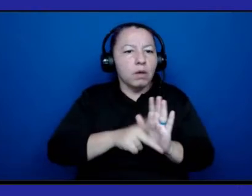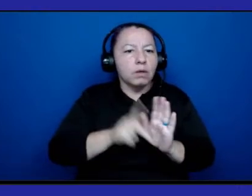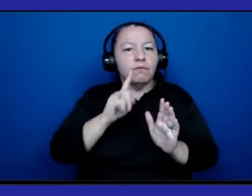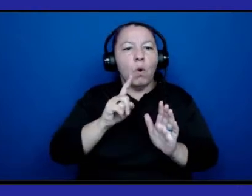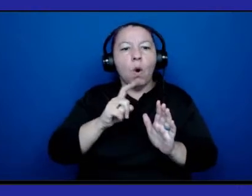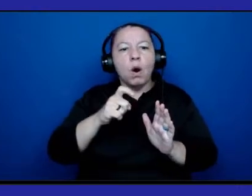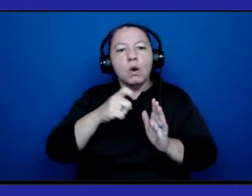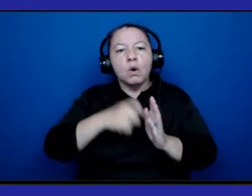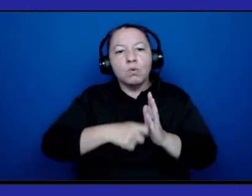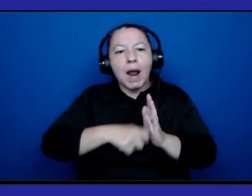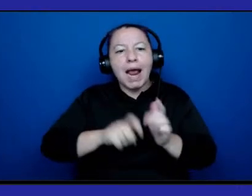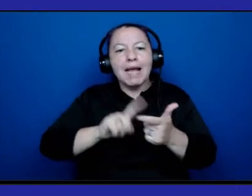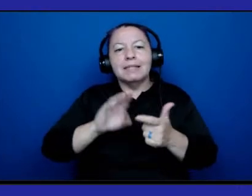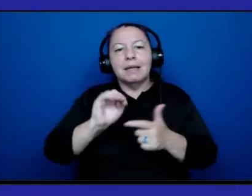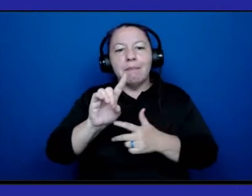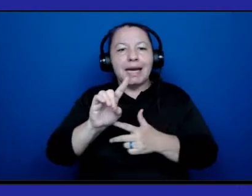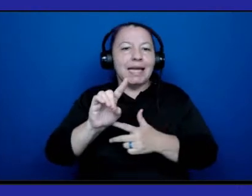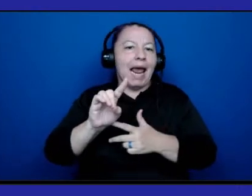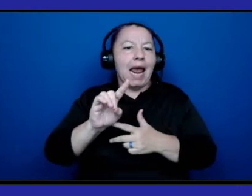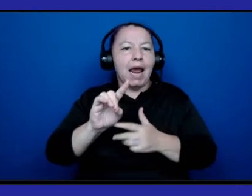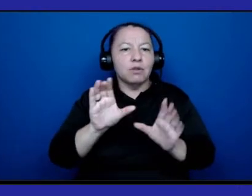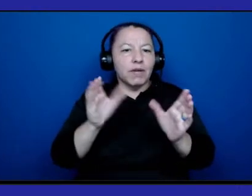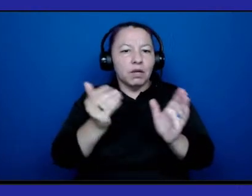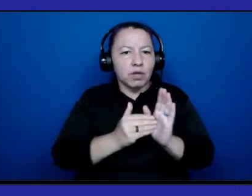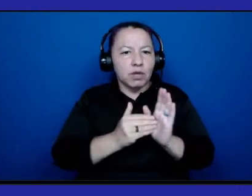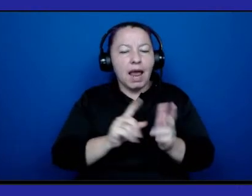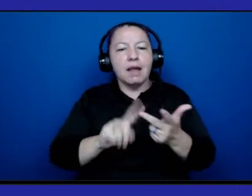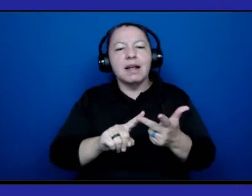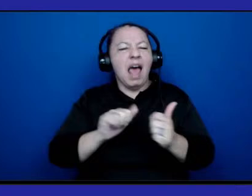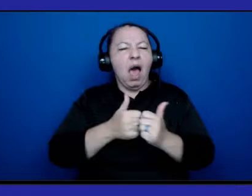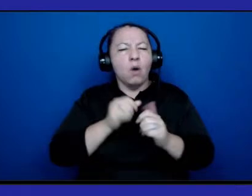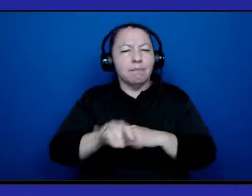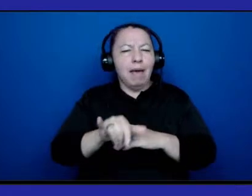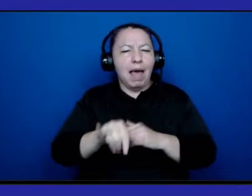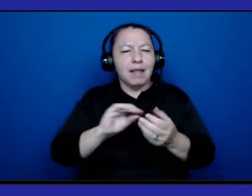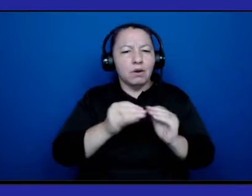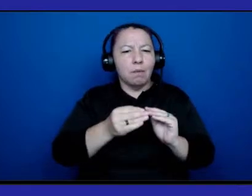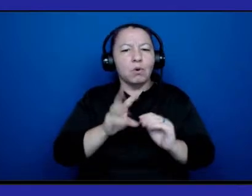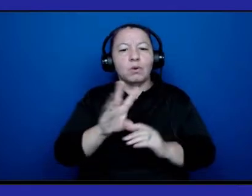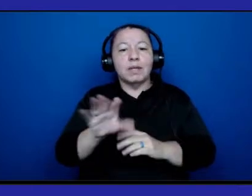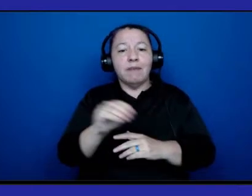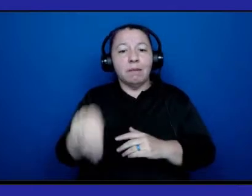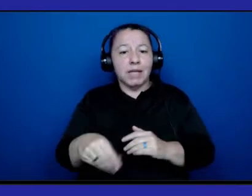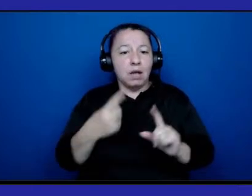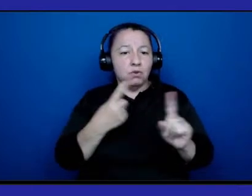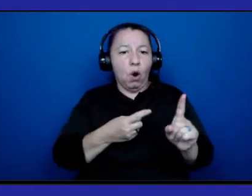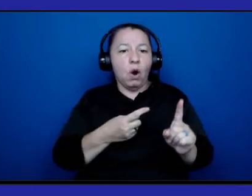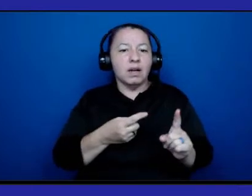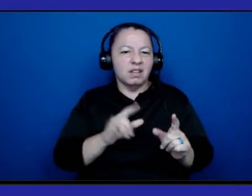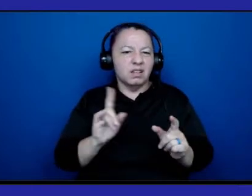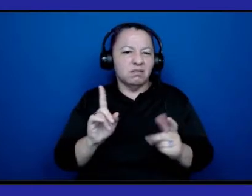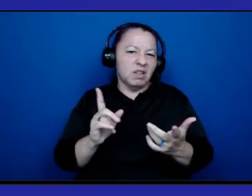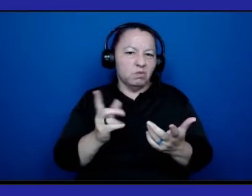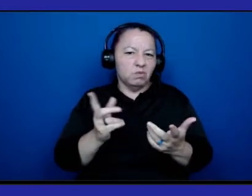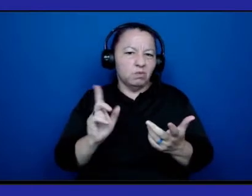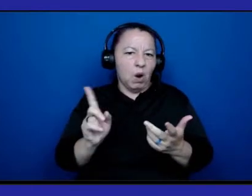Medicaid recertification, impact that number, and the 65% target is where we have stayed for the quarters